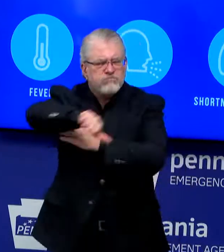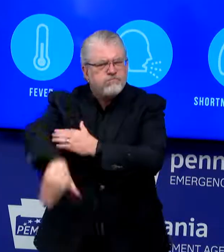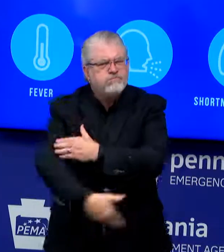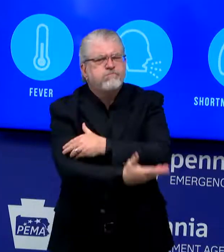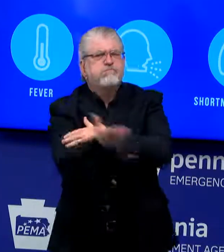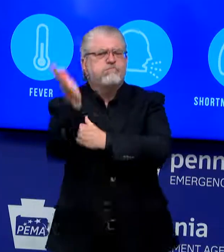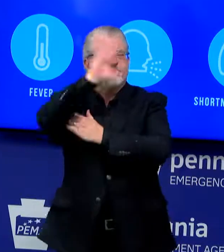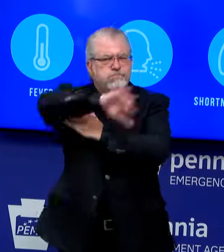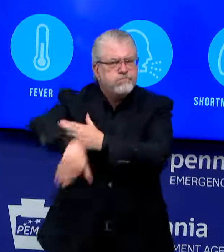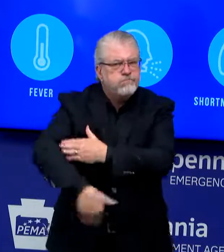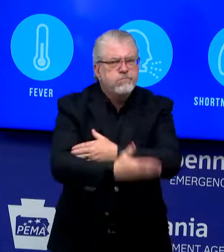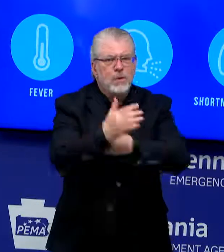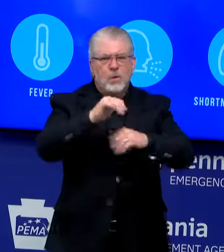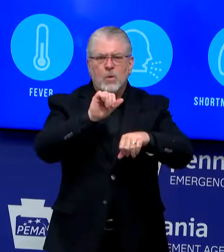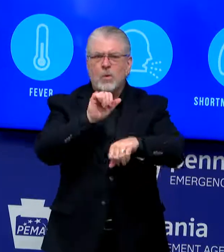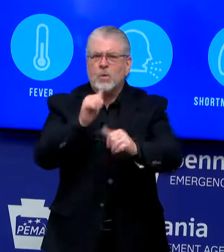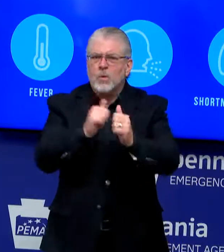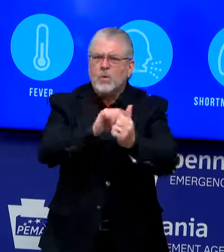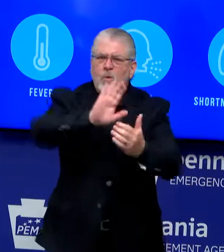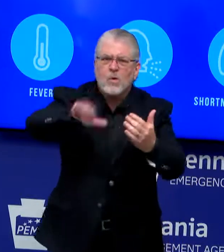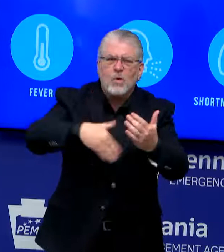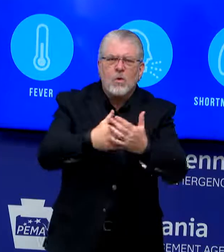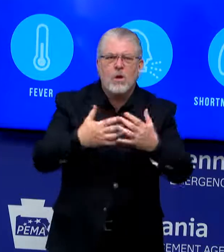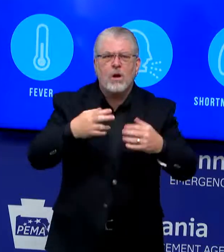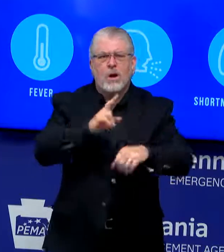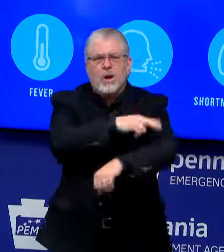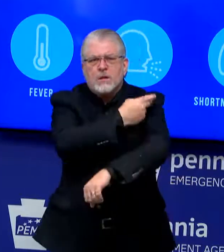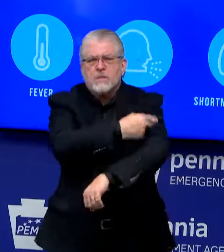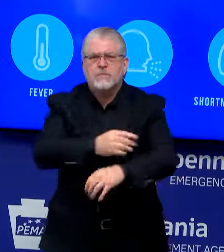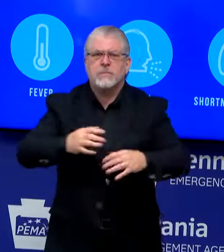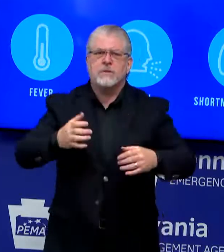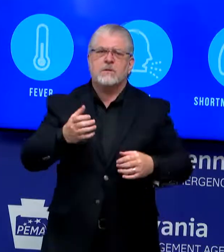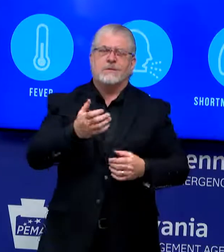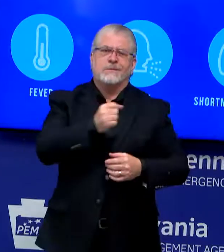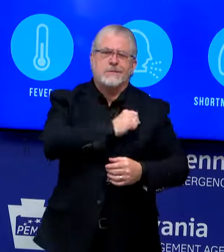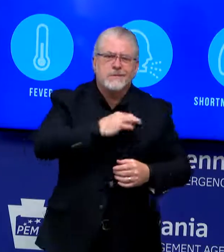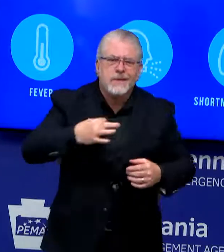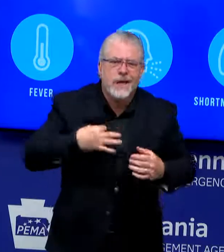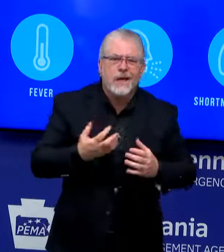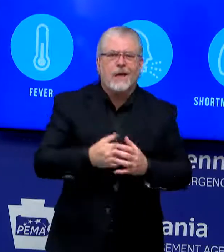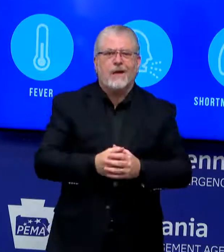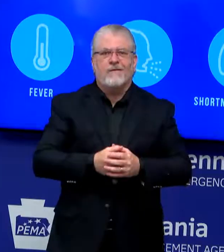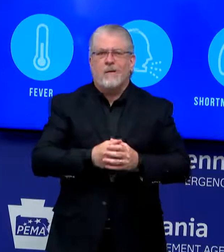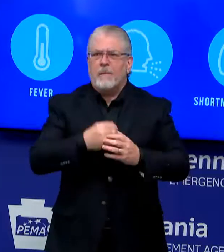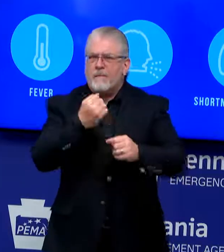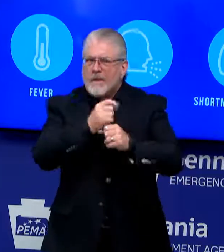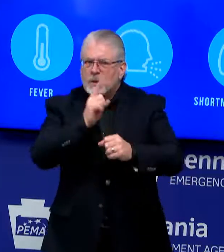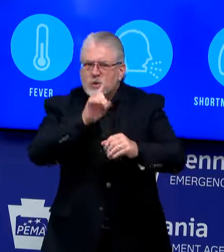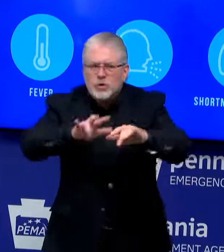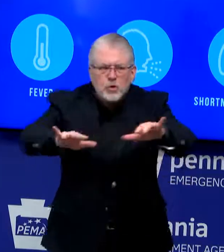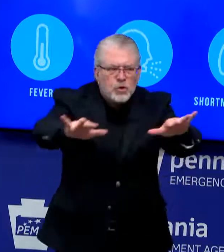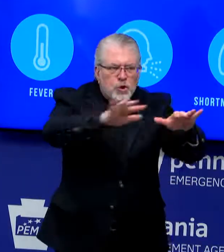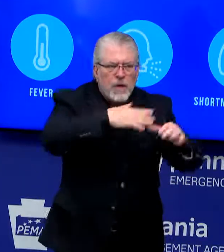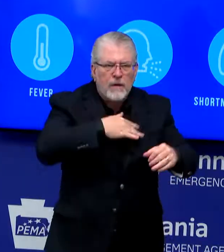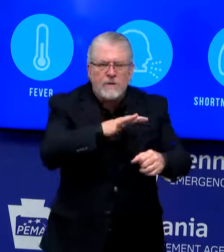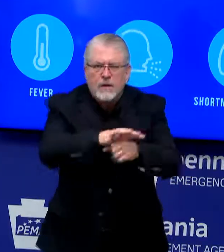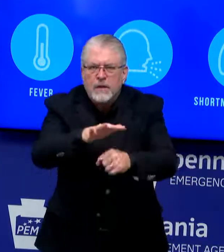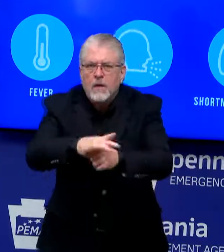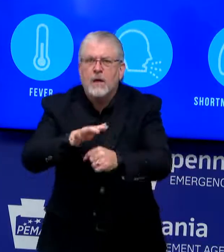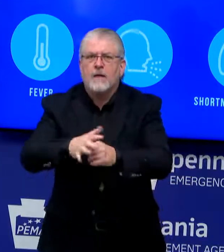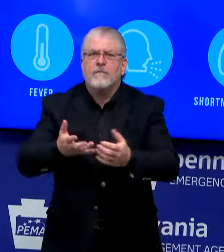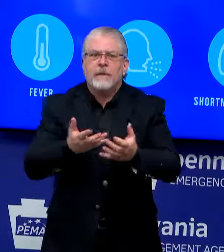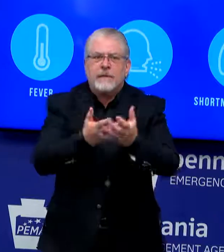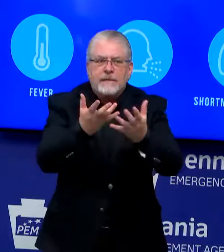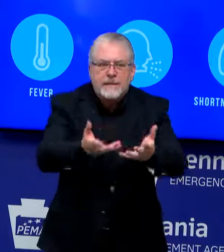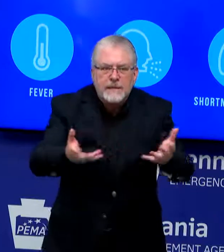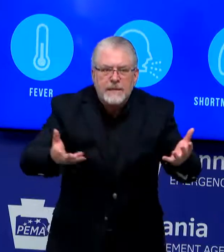to make sure that hospitals have the number of beds that they need across the whole continuum of care, that they